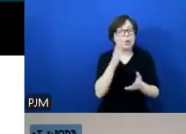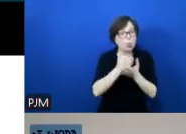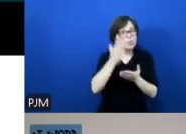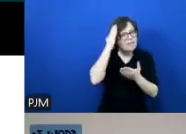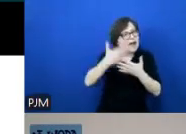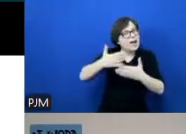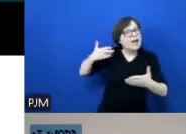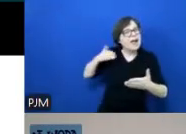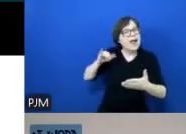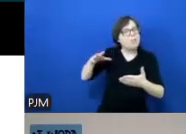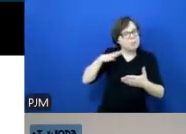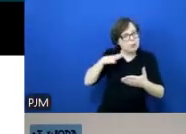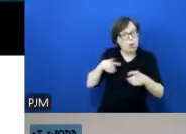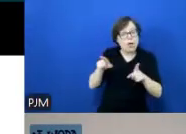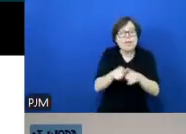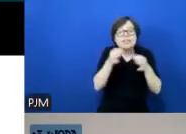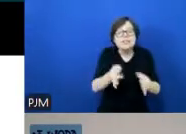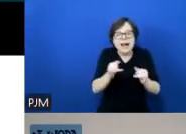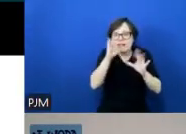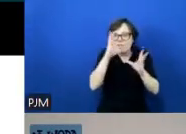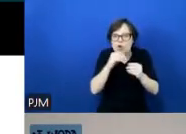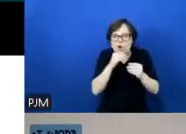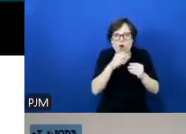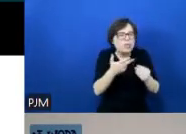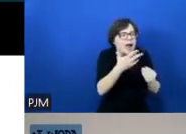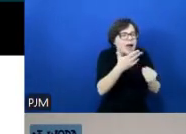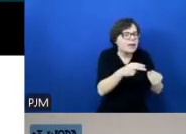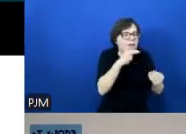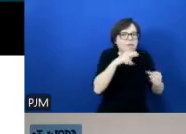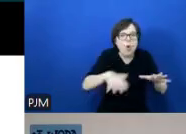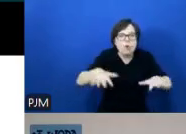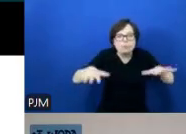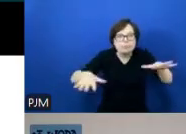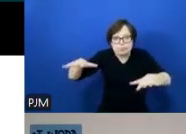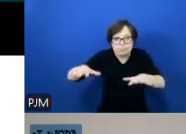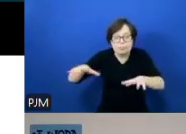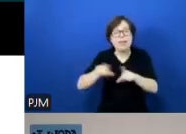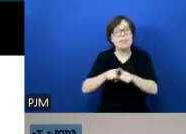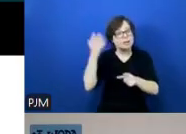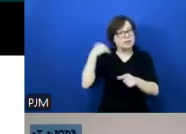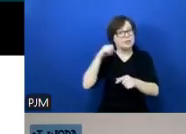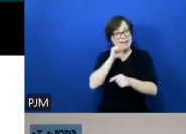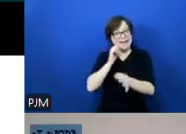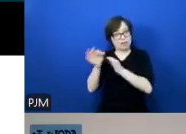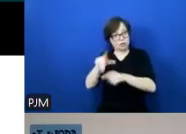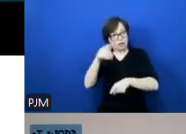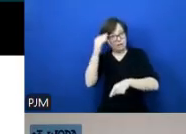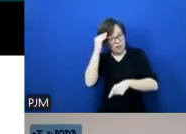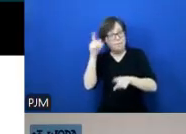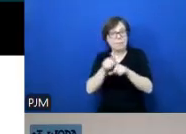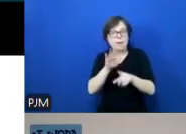of AI, having the history and the current state, knowing to what level the reservoirs are